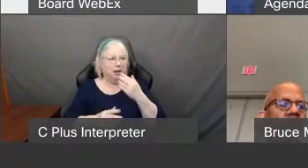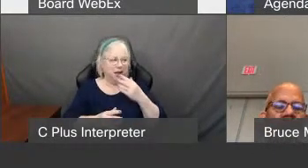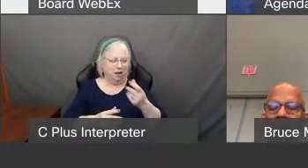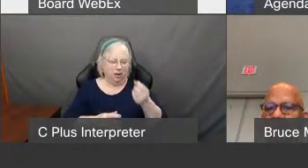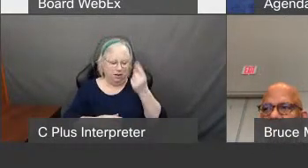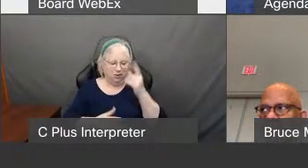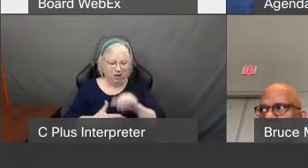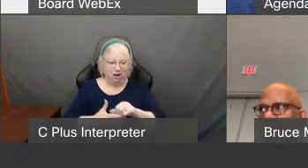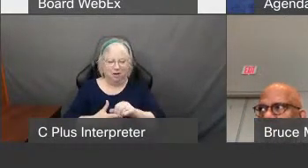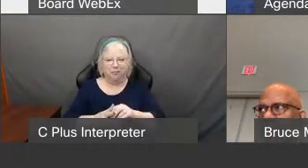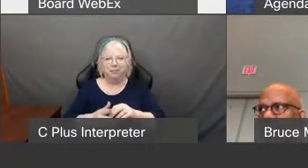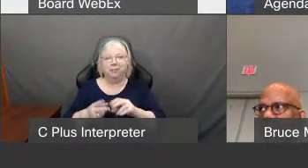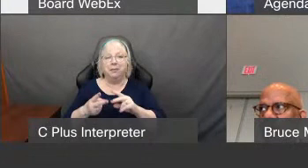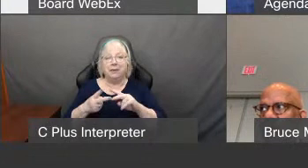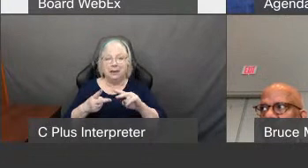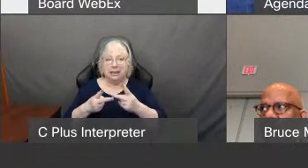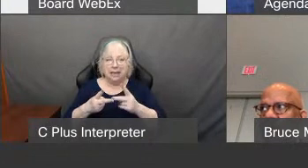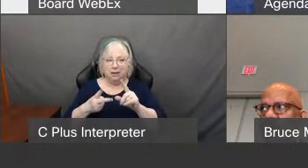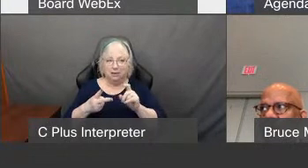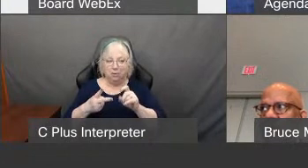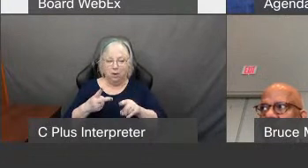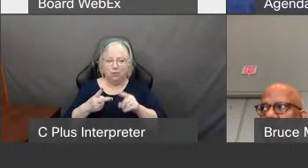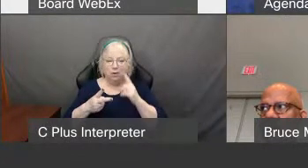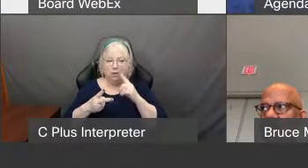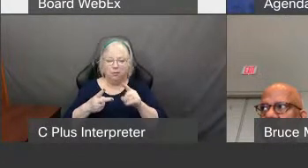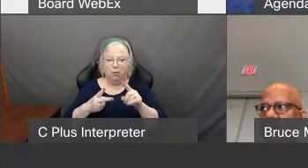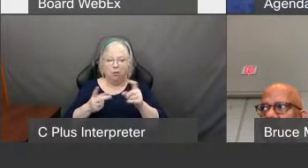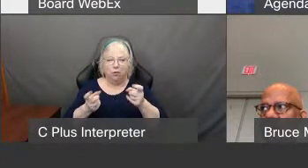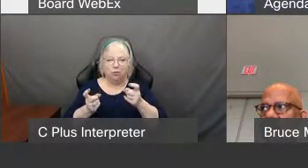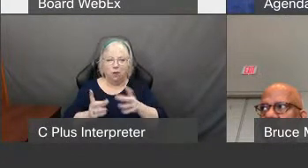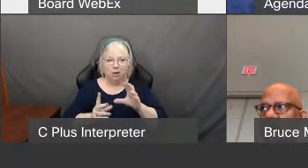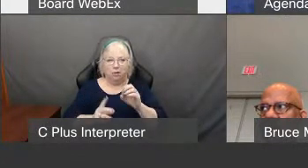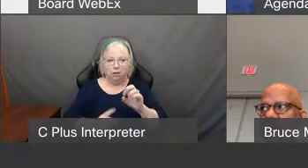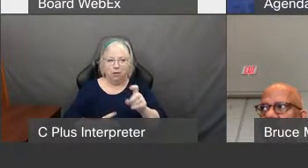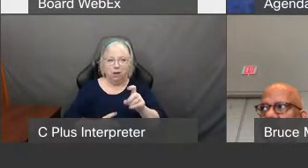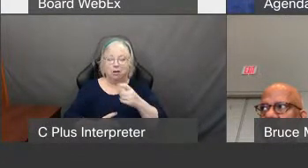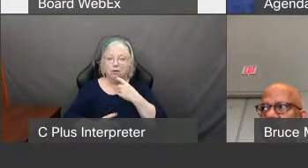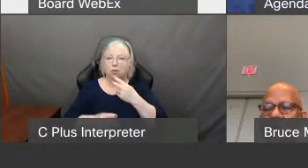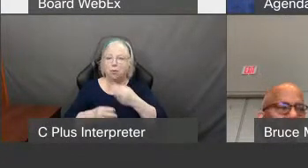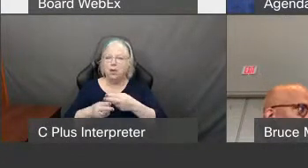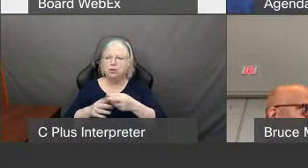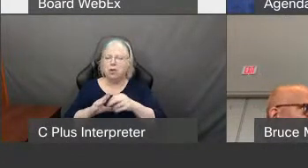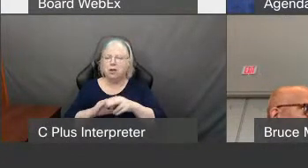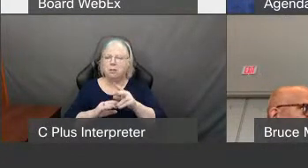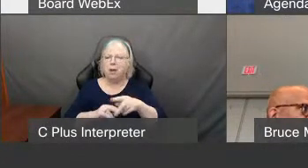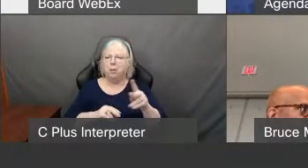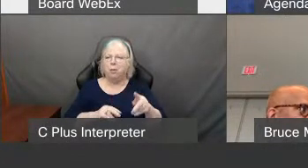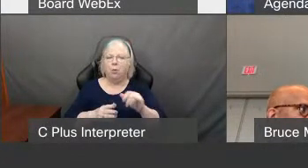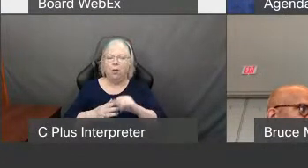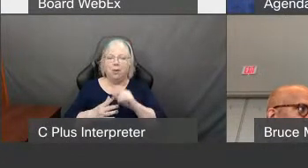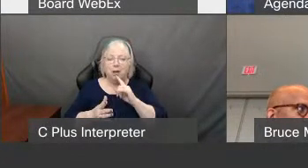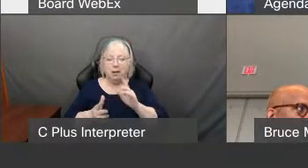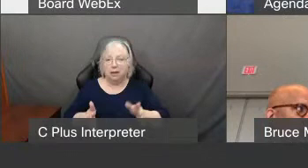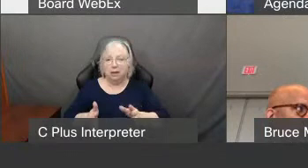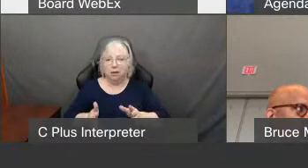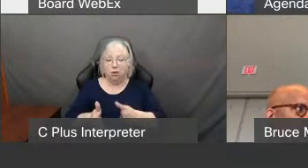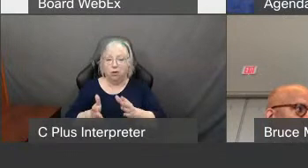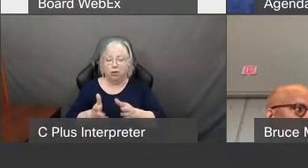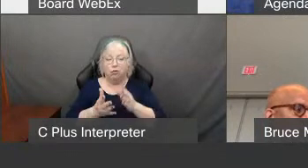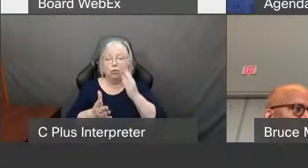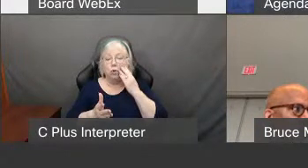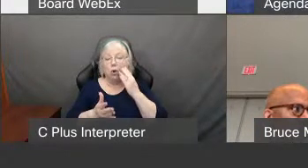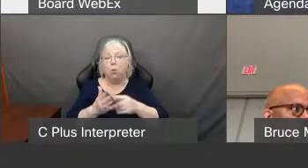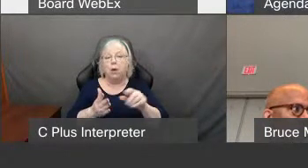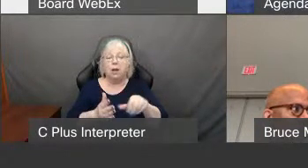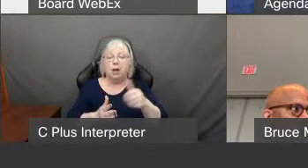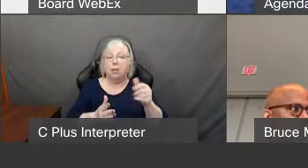that. Second question to Director Cox. You mentioned in the PowerPoint that it's encouraged for us to know what other